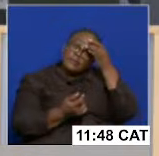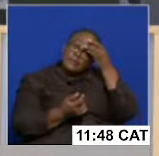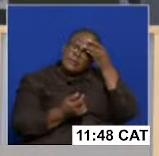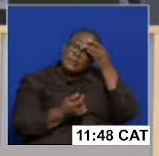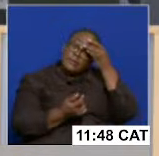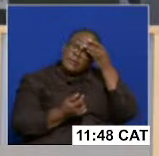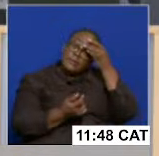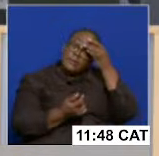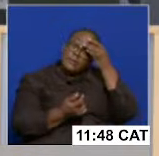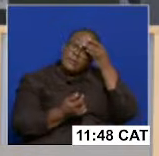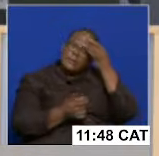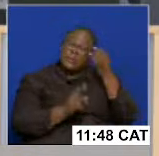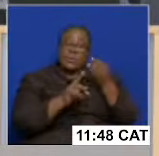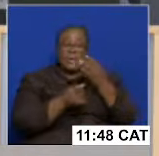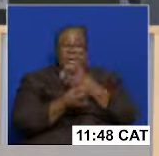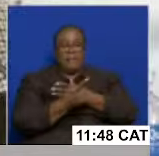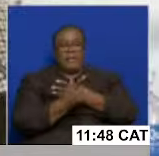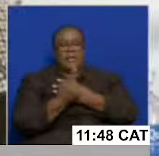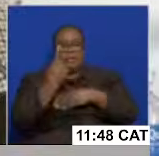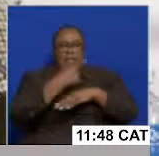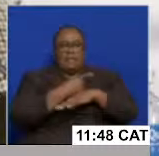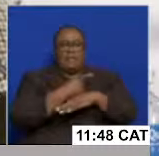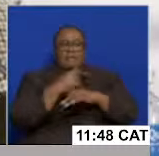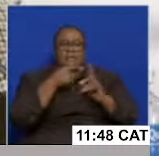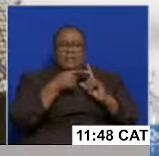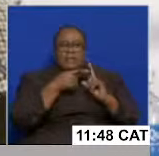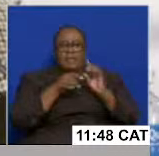But if I'll draw your attention to the second paragraph